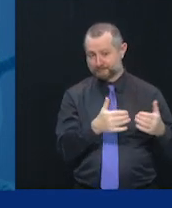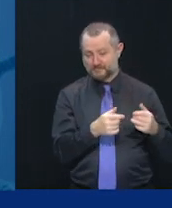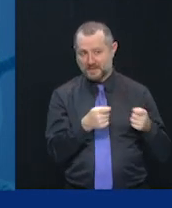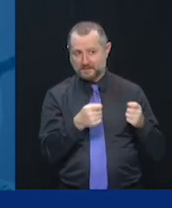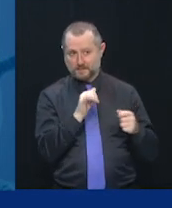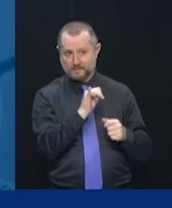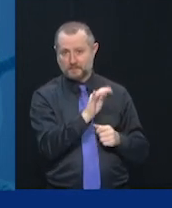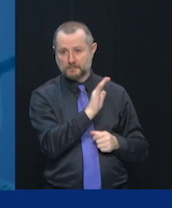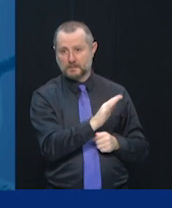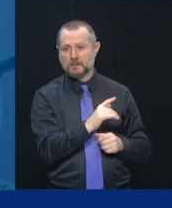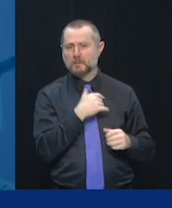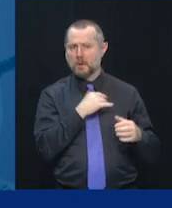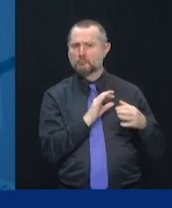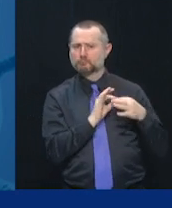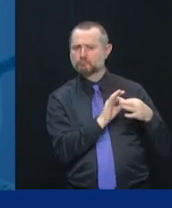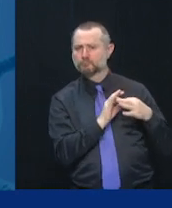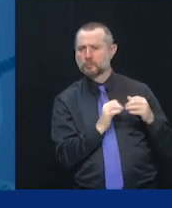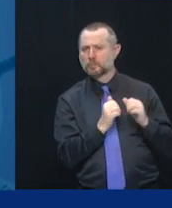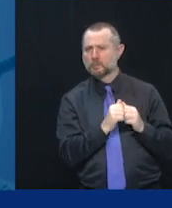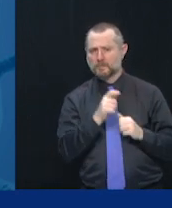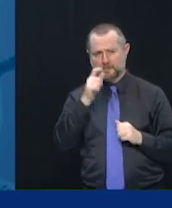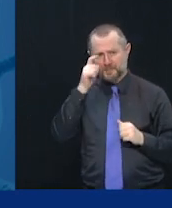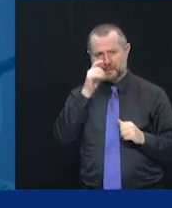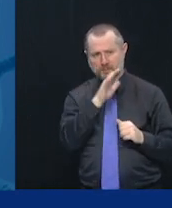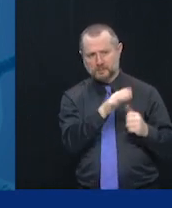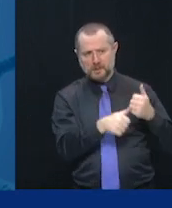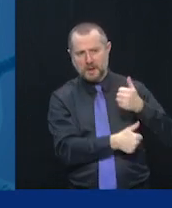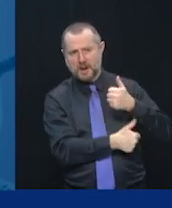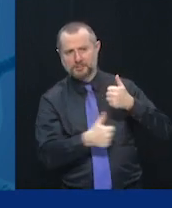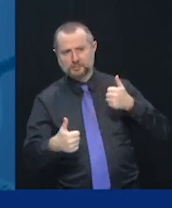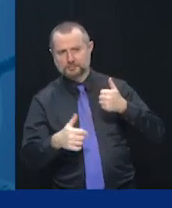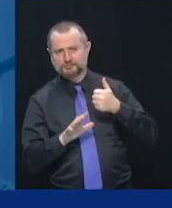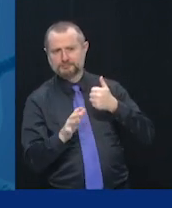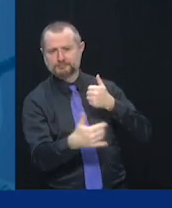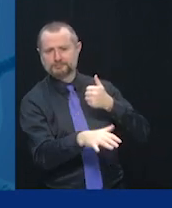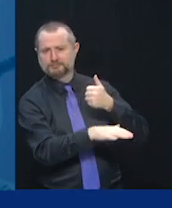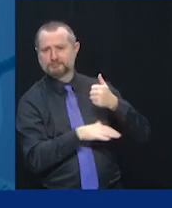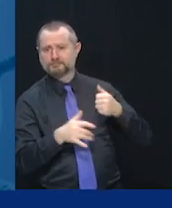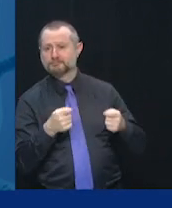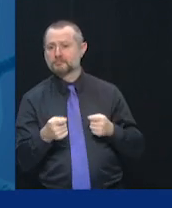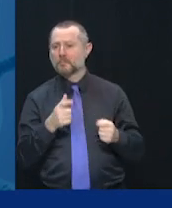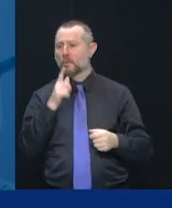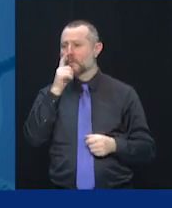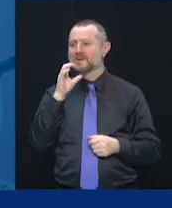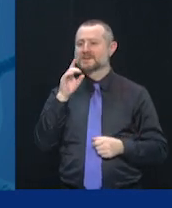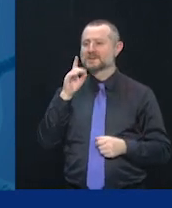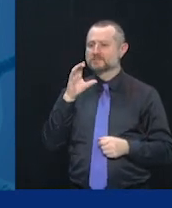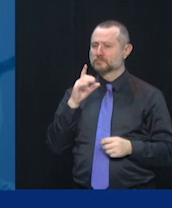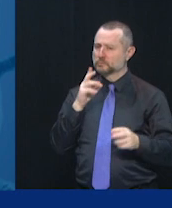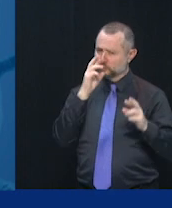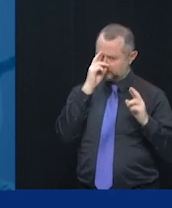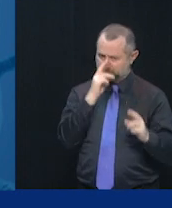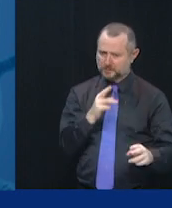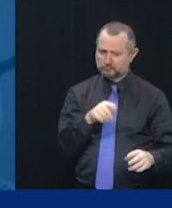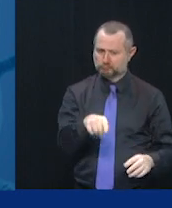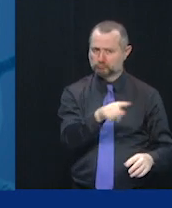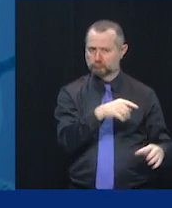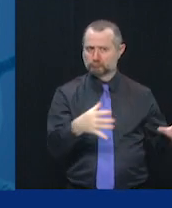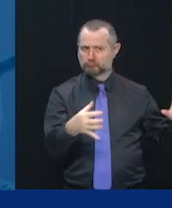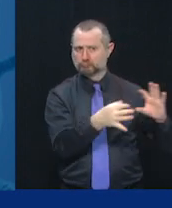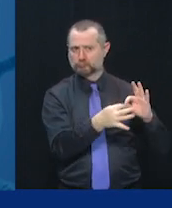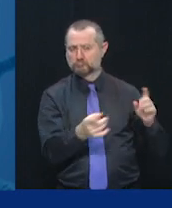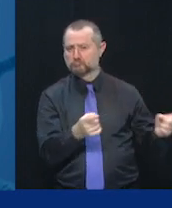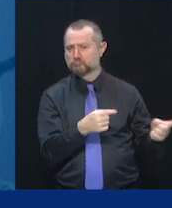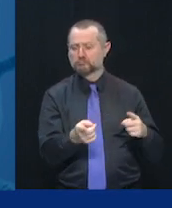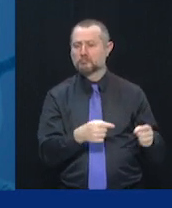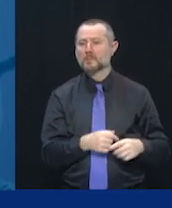very closely with them, and they are a very respected group of public health officials. CDC, the second dose should be administered as